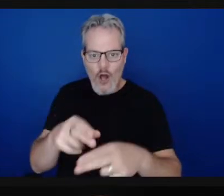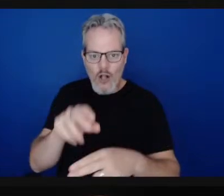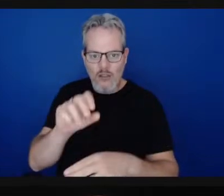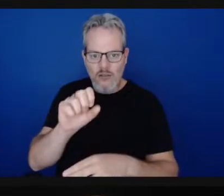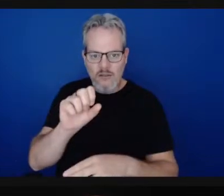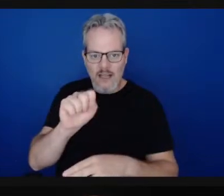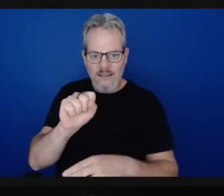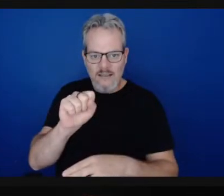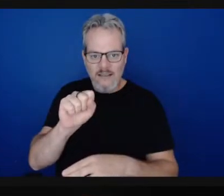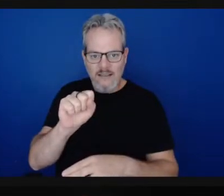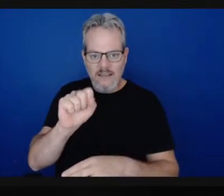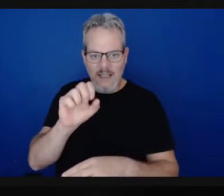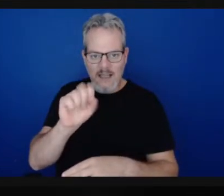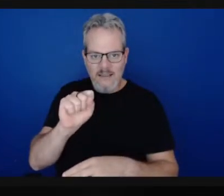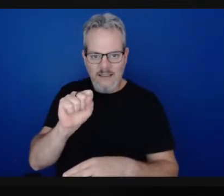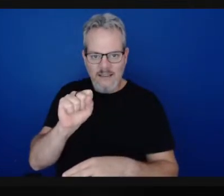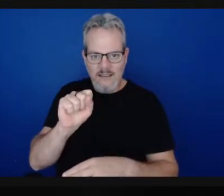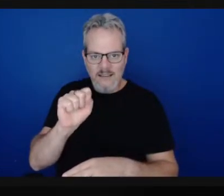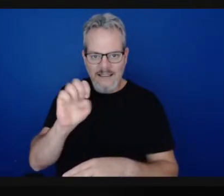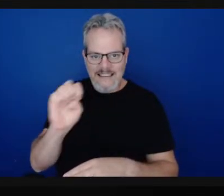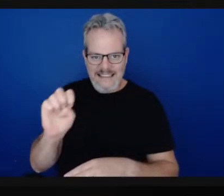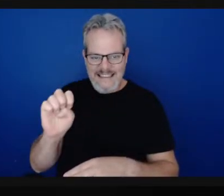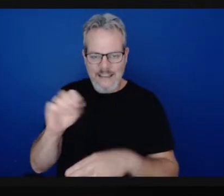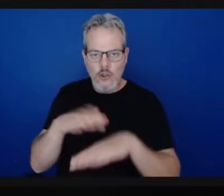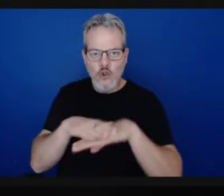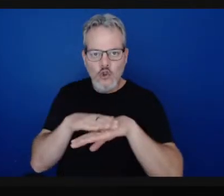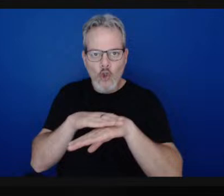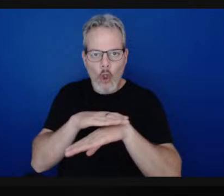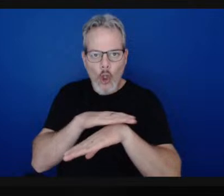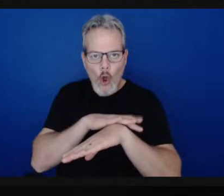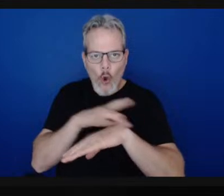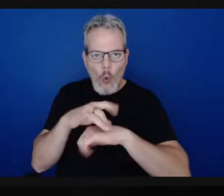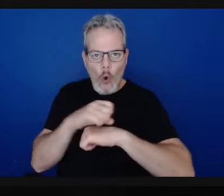as slow earthquakes, where rather than